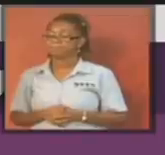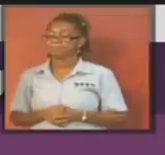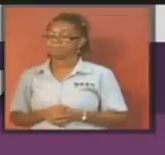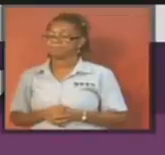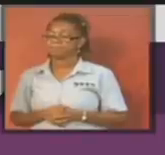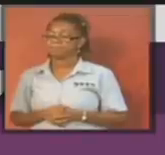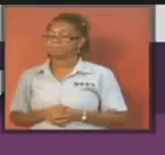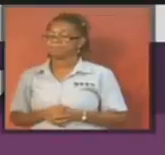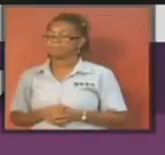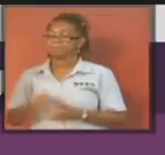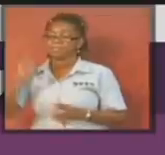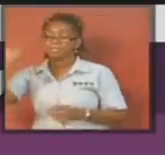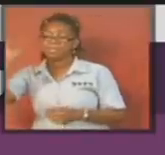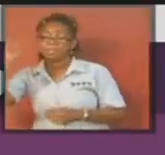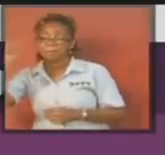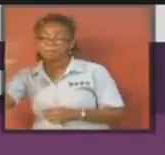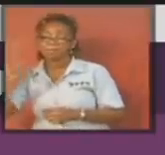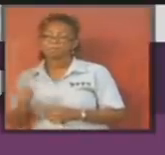but we have been